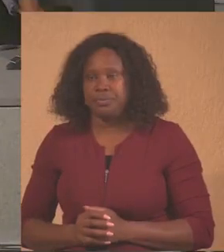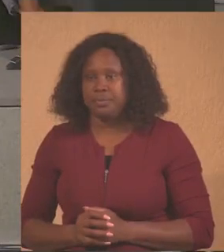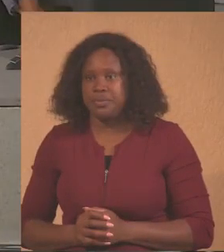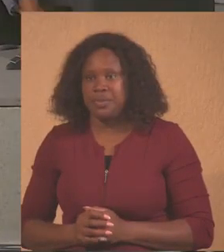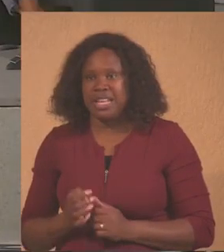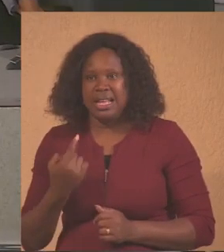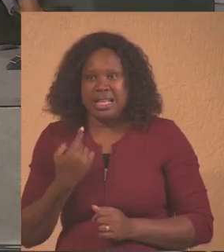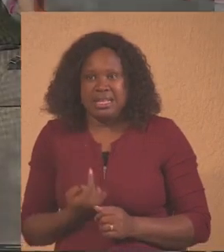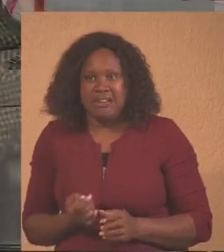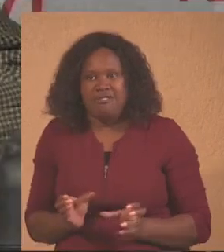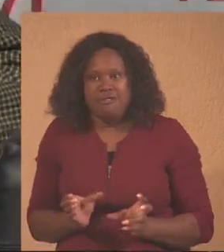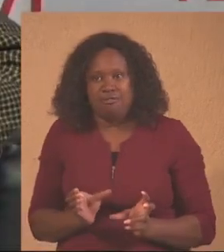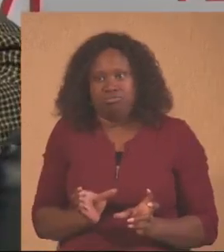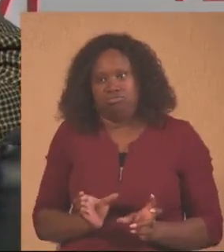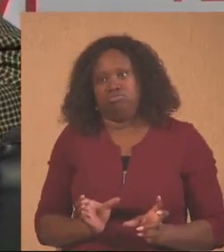self-quarantine.